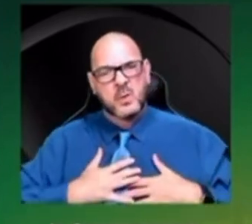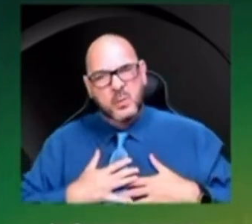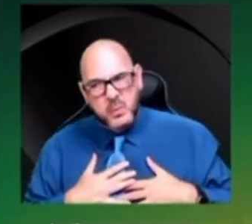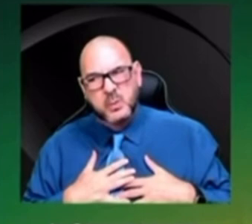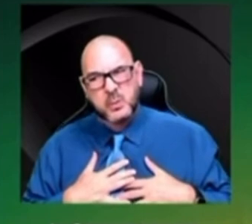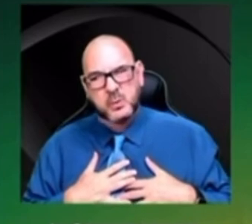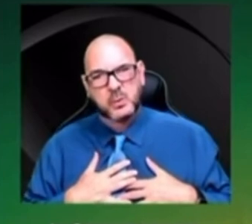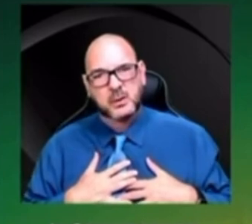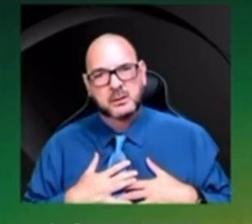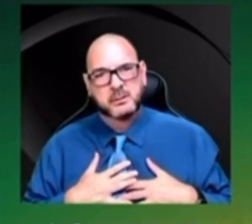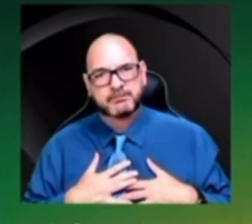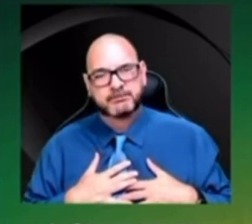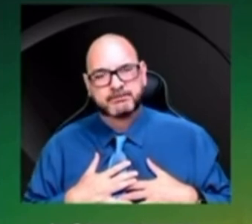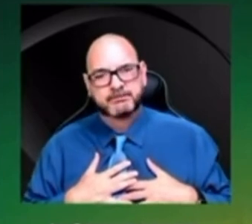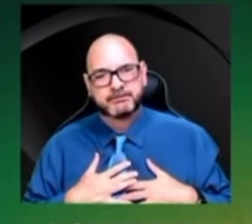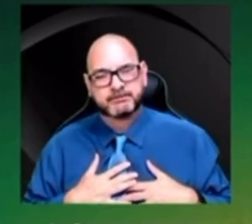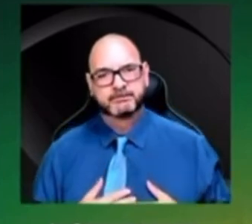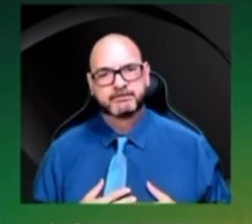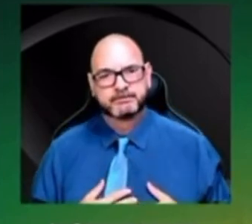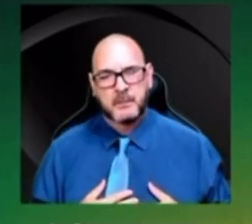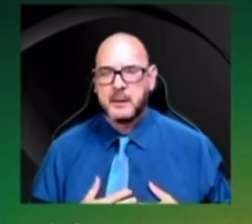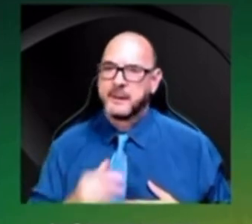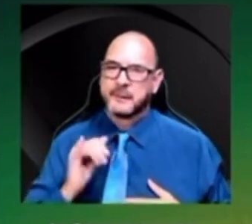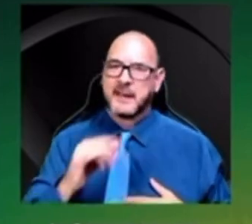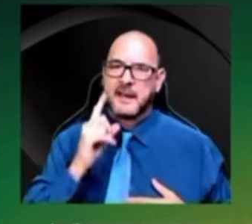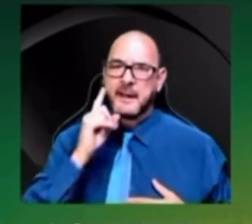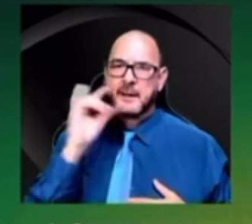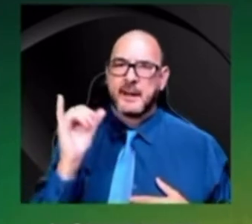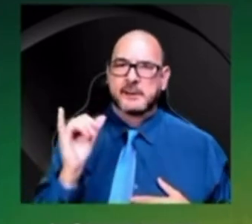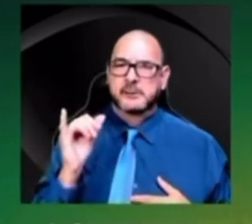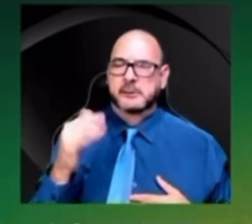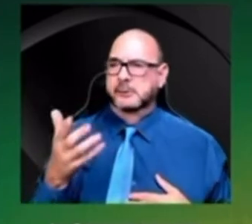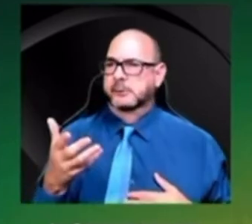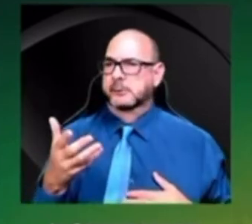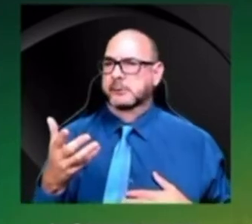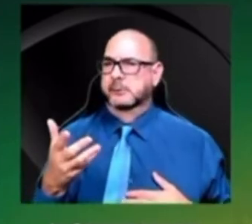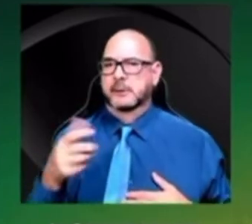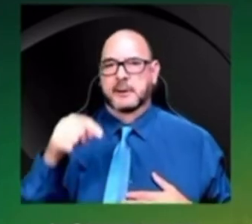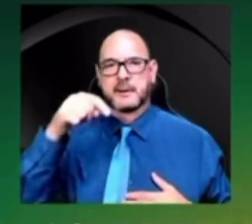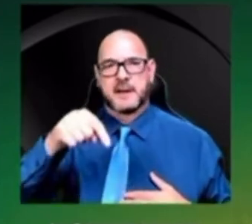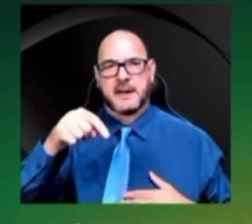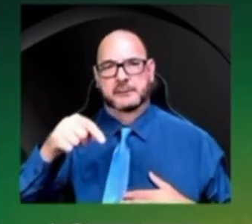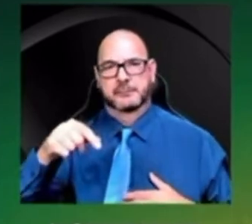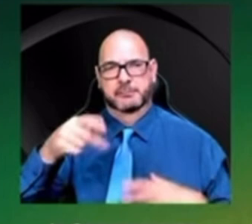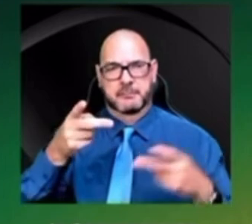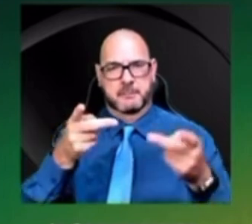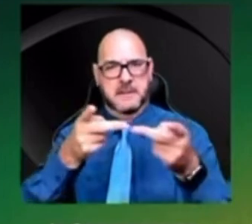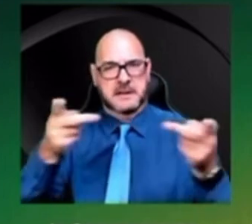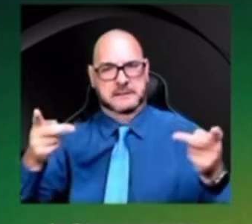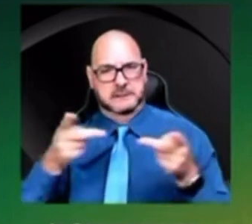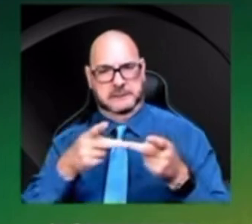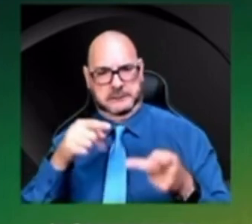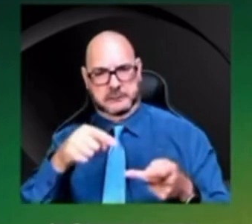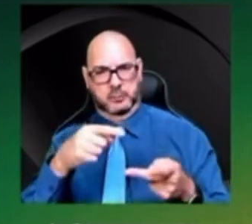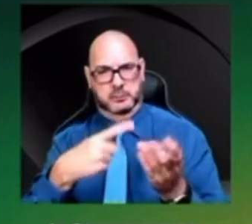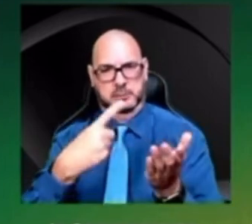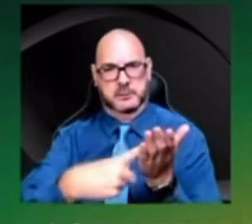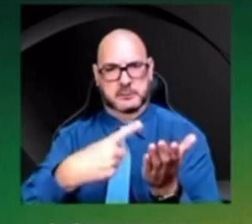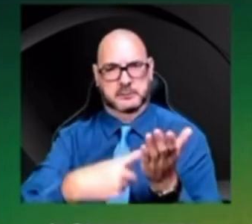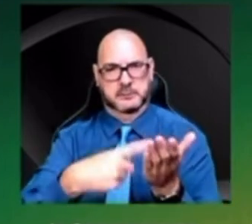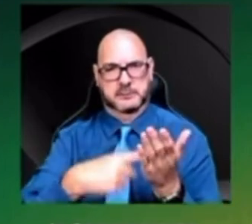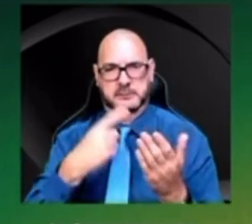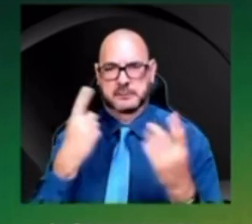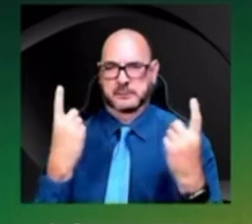It's like this monument to all that we are discussing today. There is something about being in a